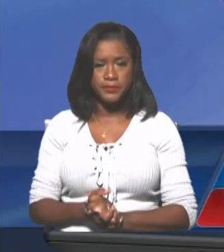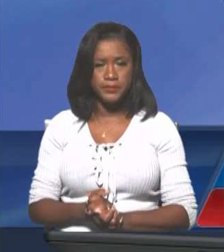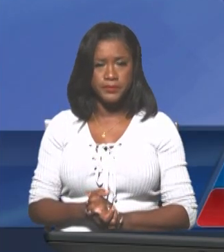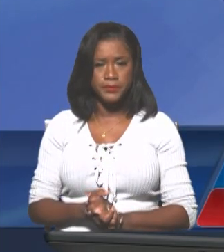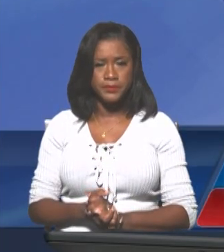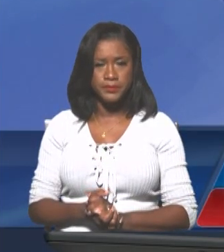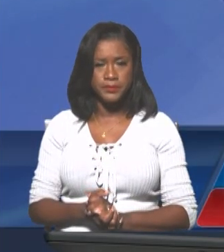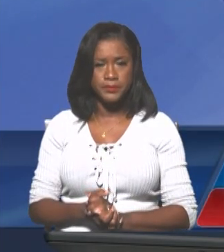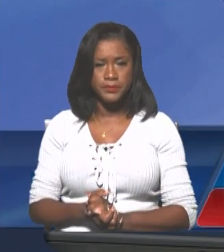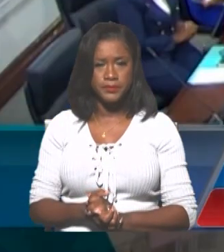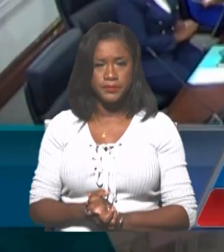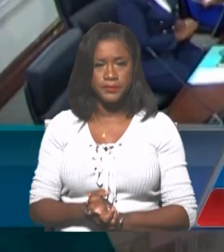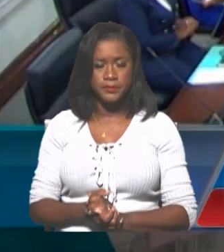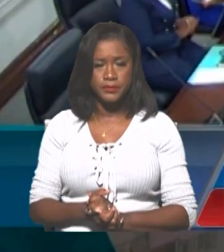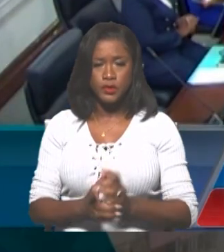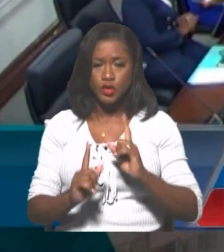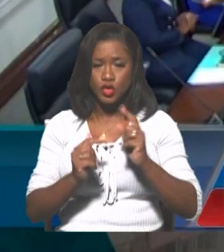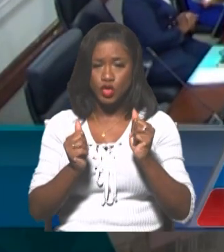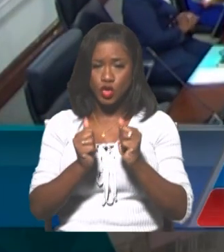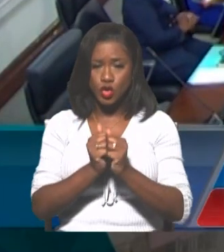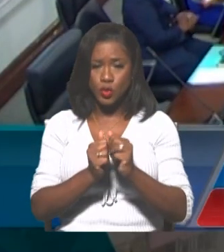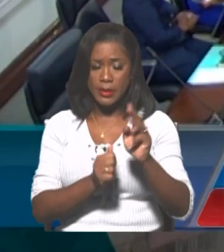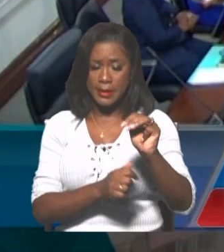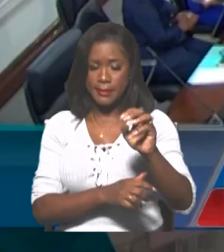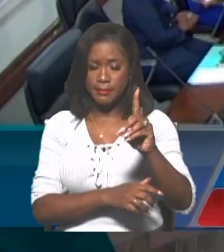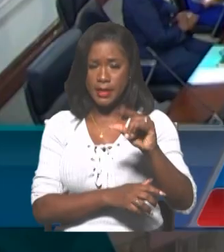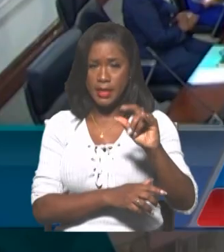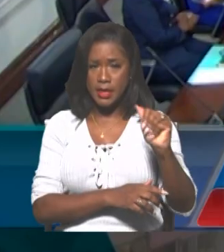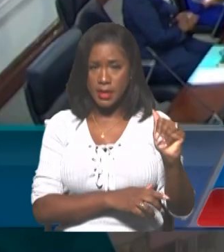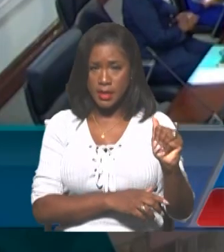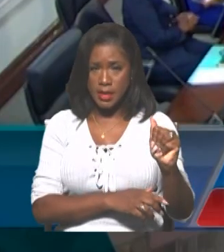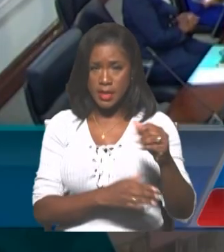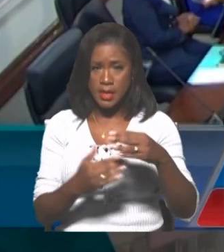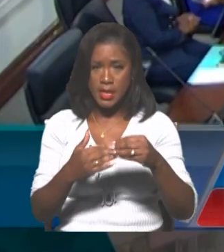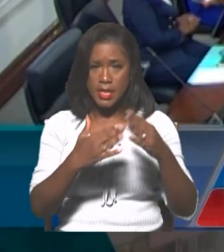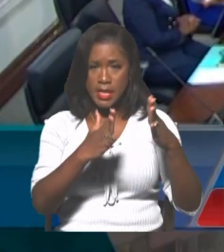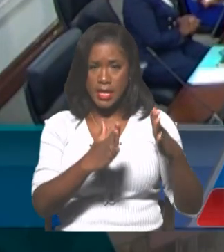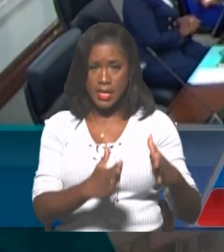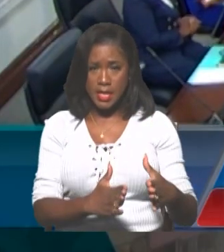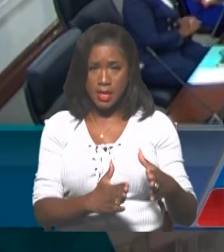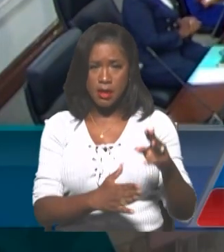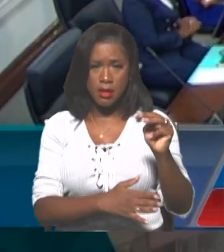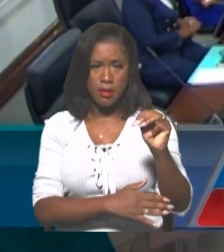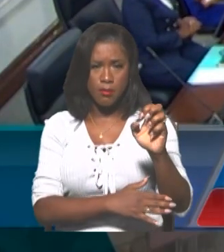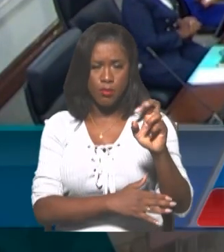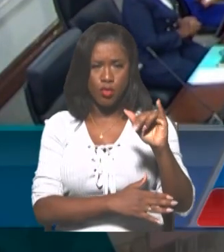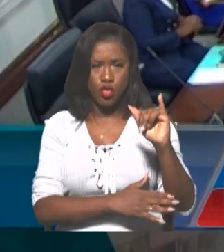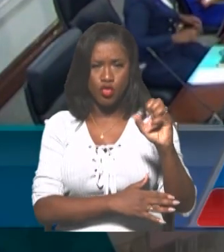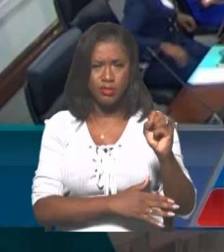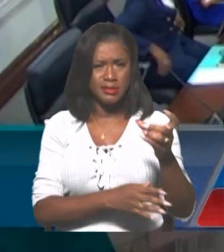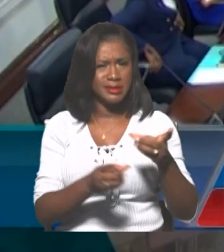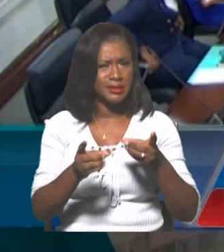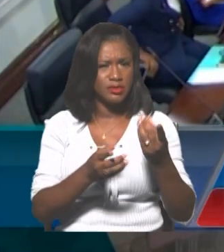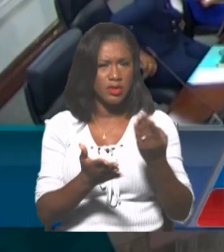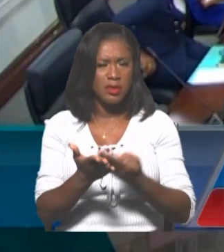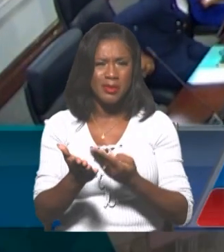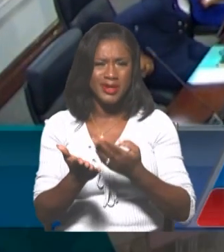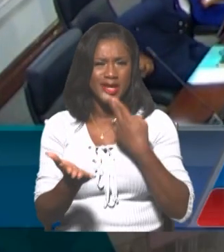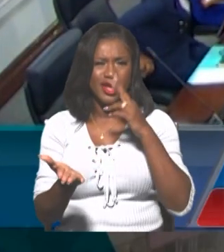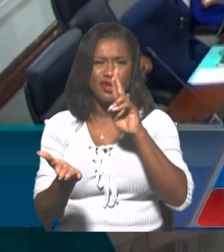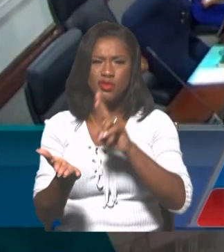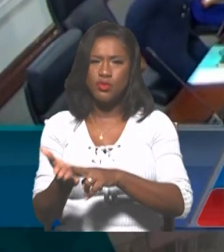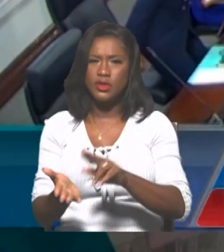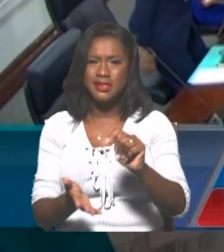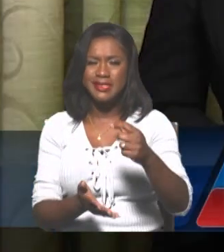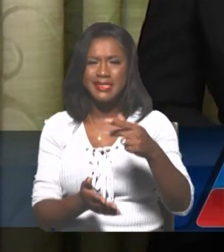on Monday. Speaking to the media following the sitting, Minority Leader Kelvin Morris described the budget as a report of the